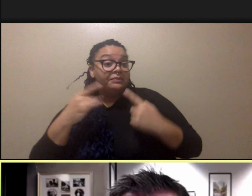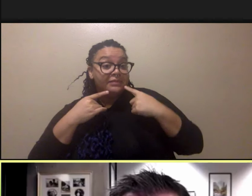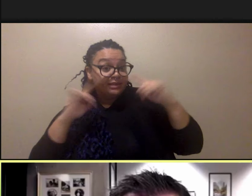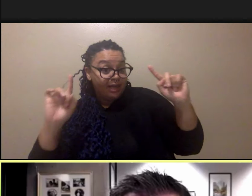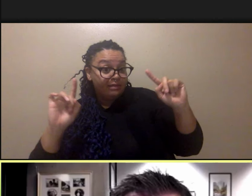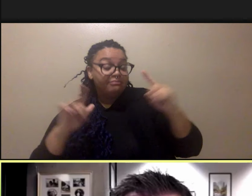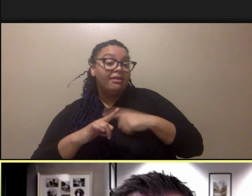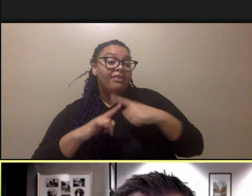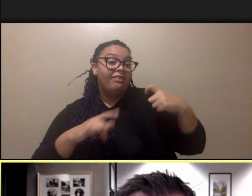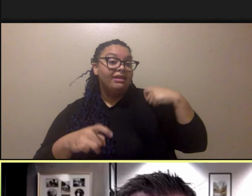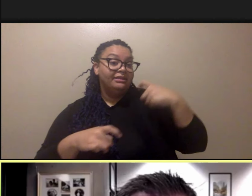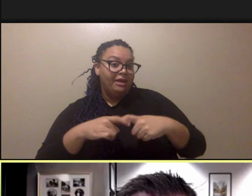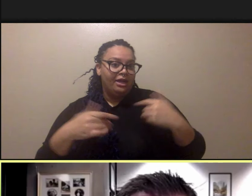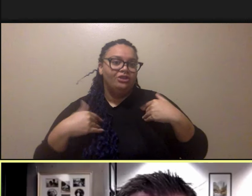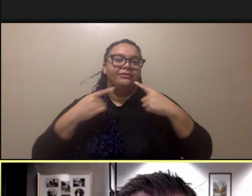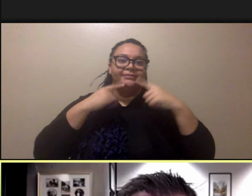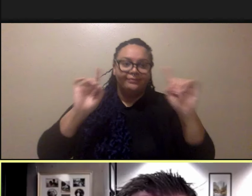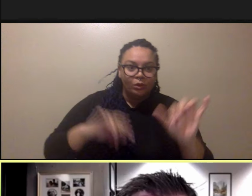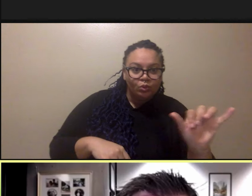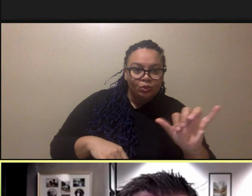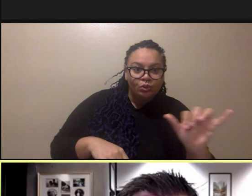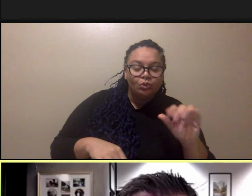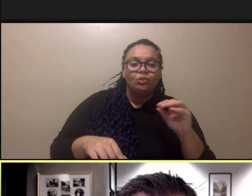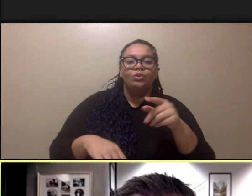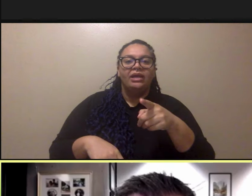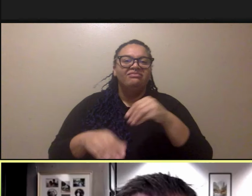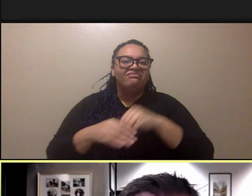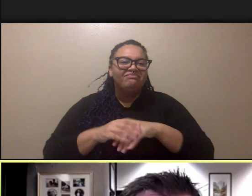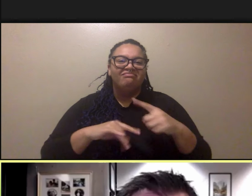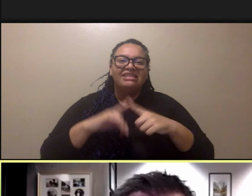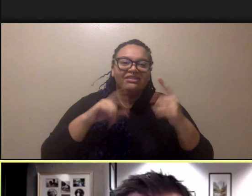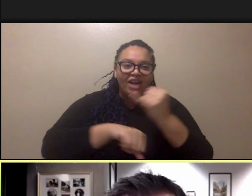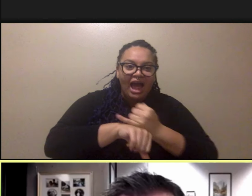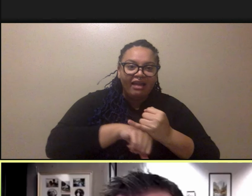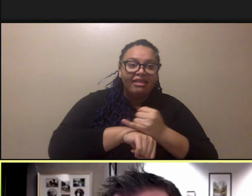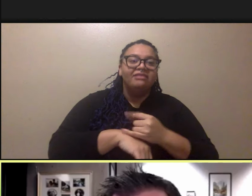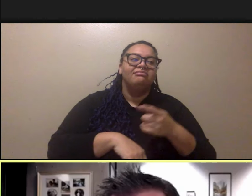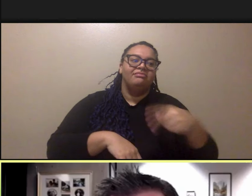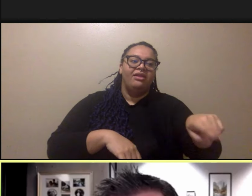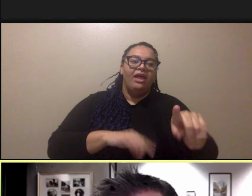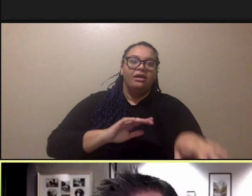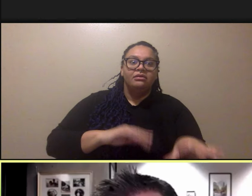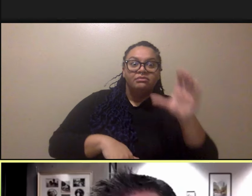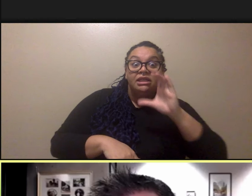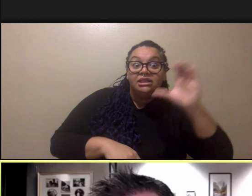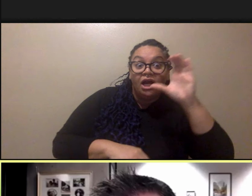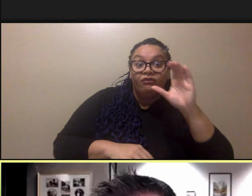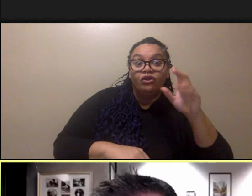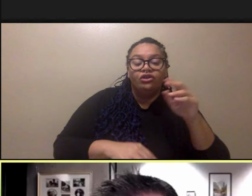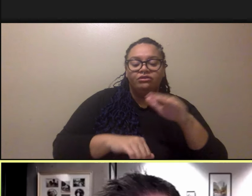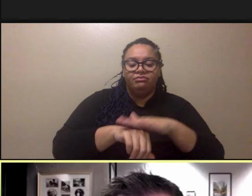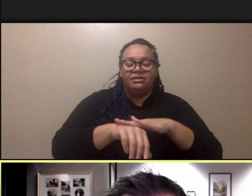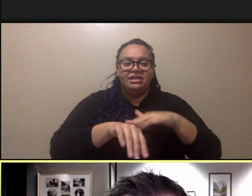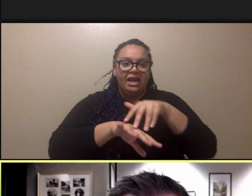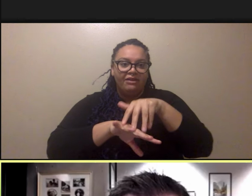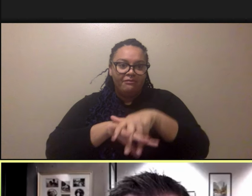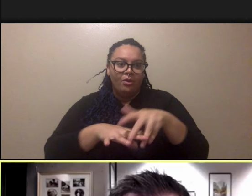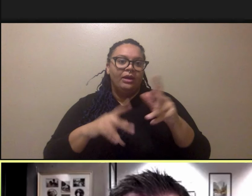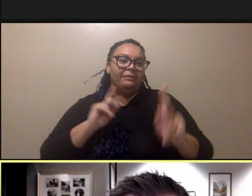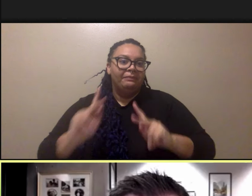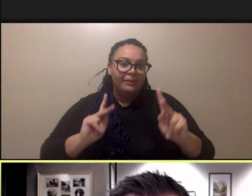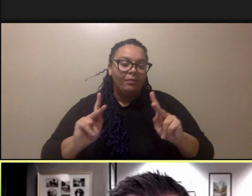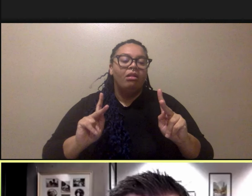in some of these Atlantic islands like Madeira and Canary Islands, where they discovered native peoples and kind of what happened to Native Americans in the New World.